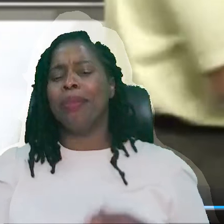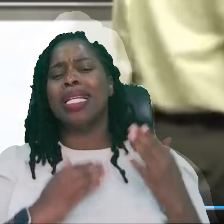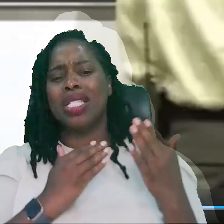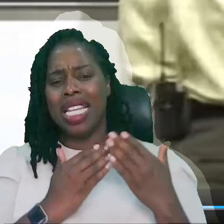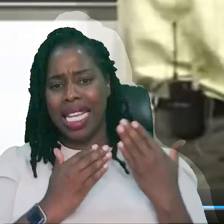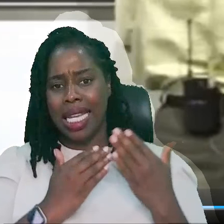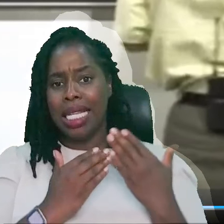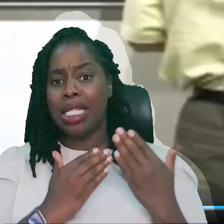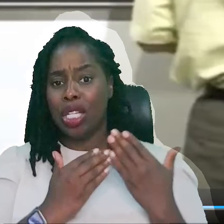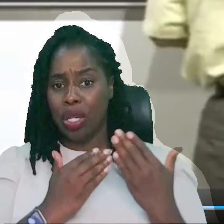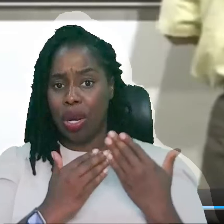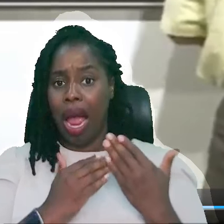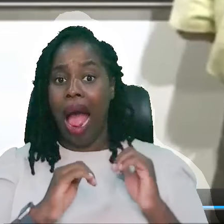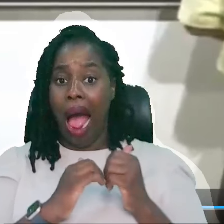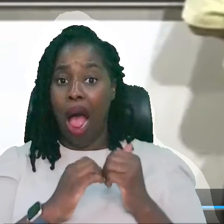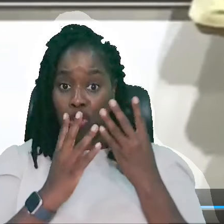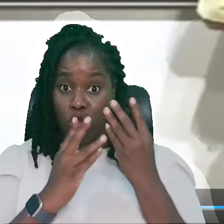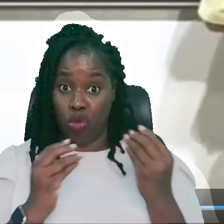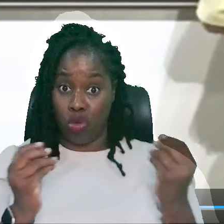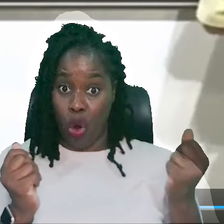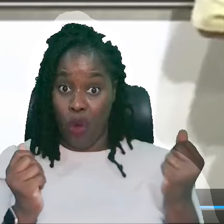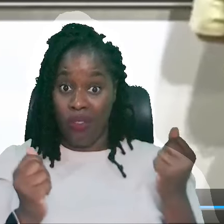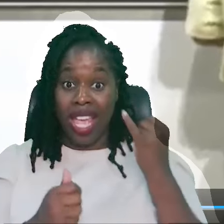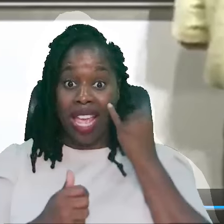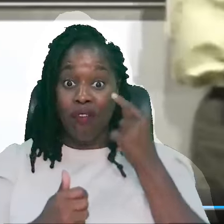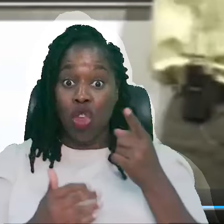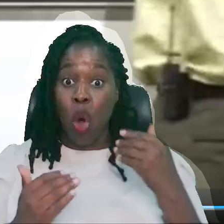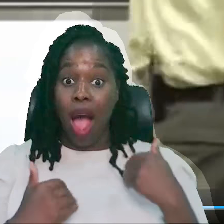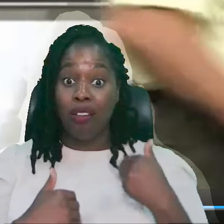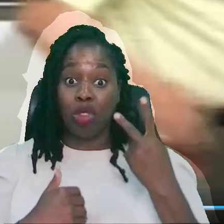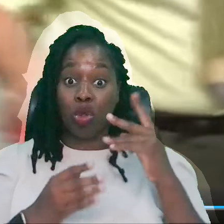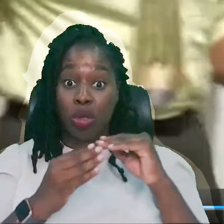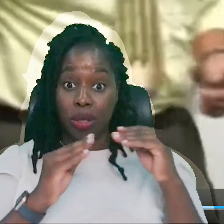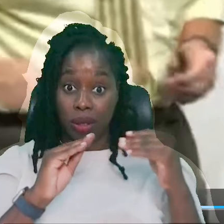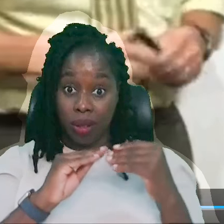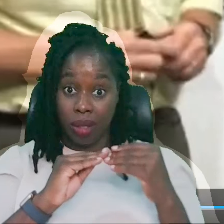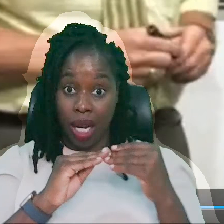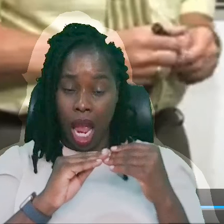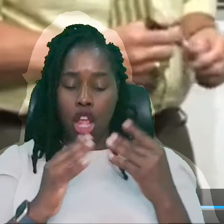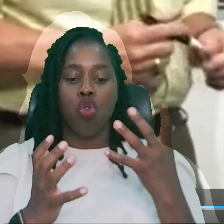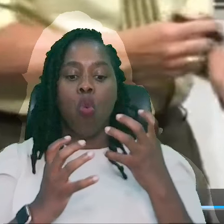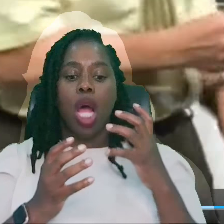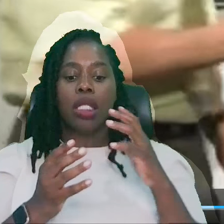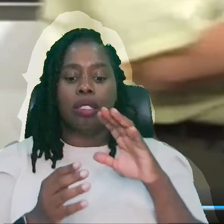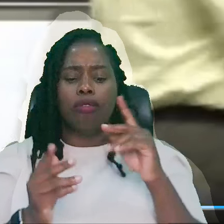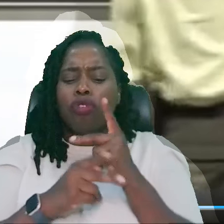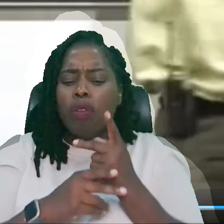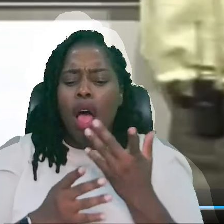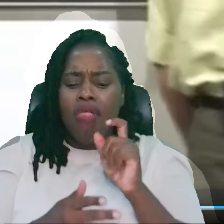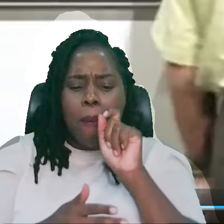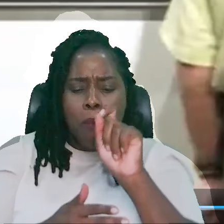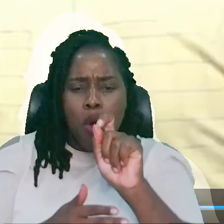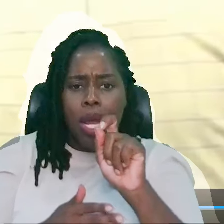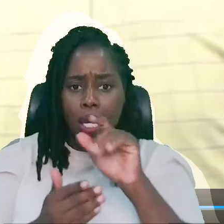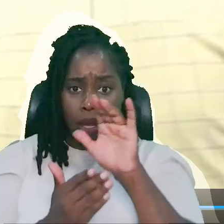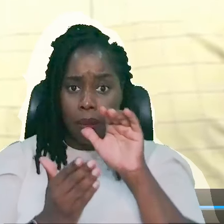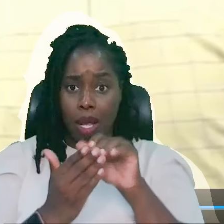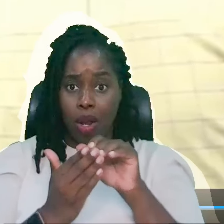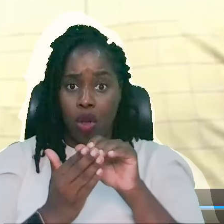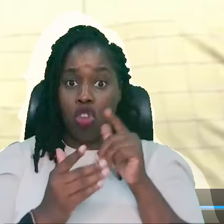way. When you have 2 numbers and you want the number that's right in the middle, the